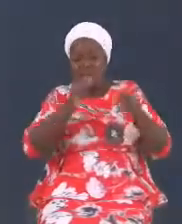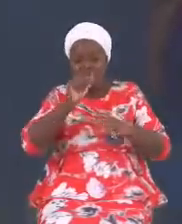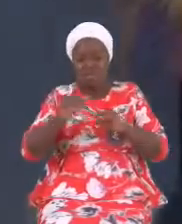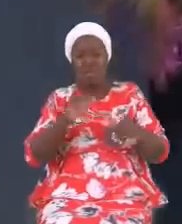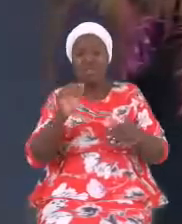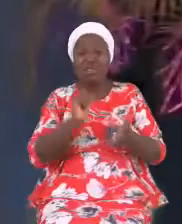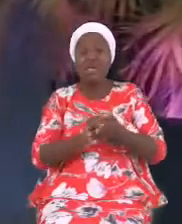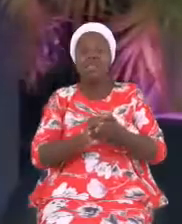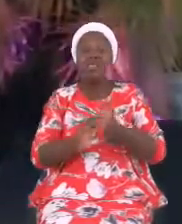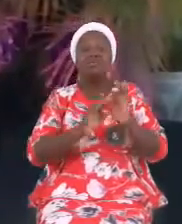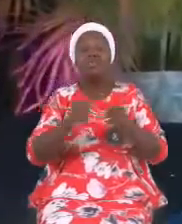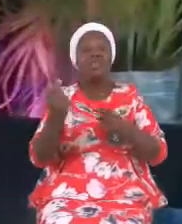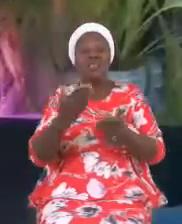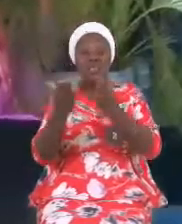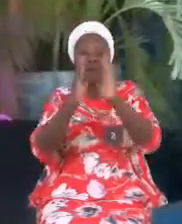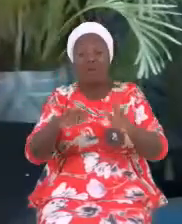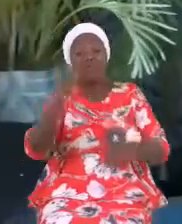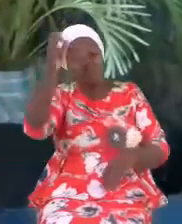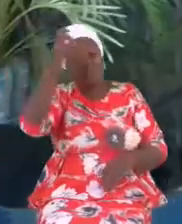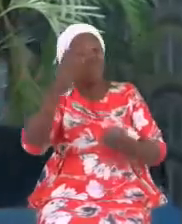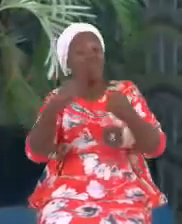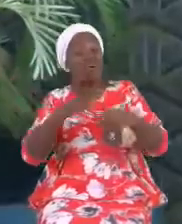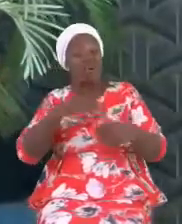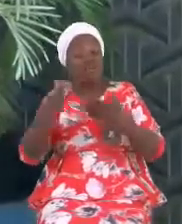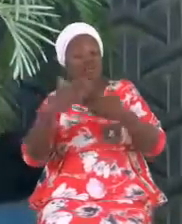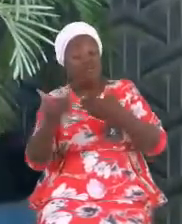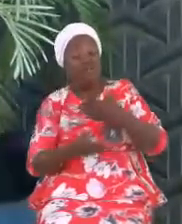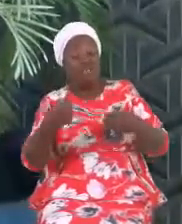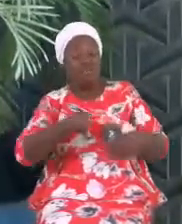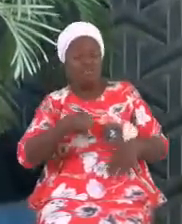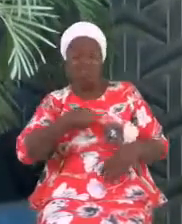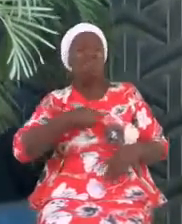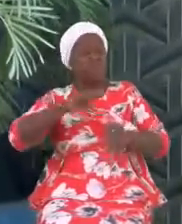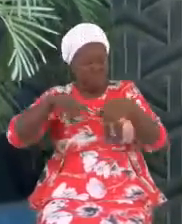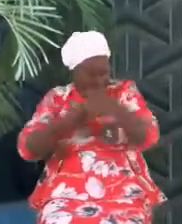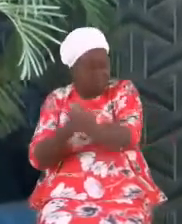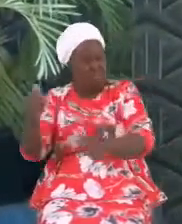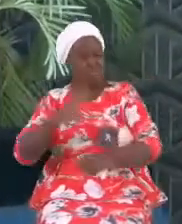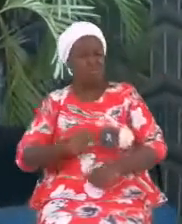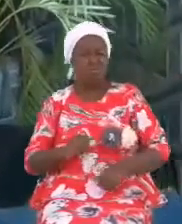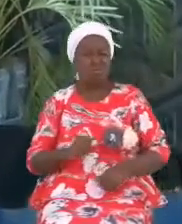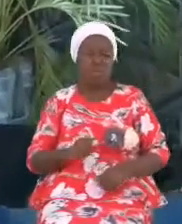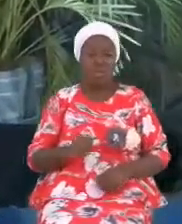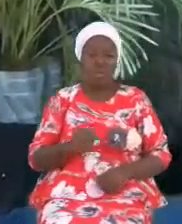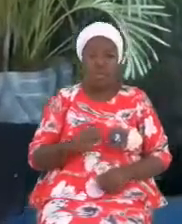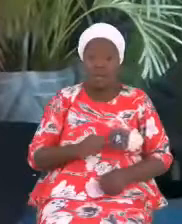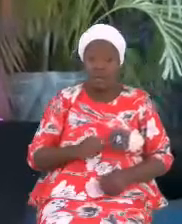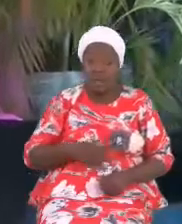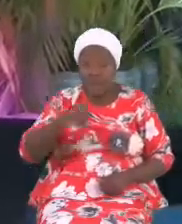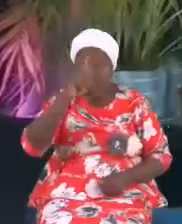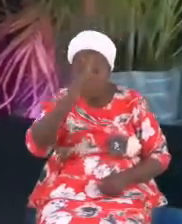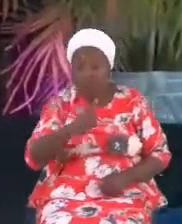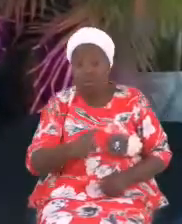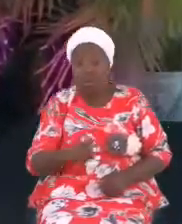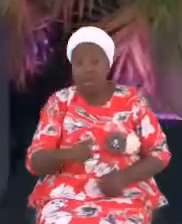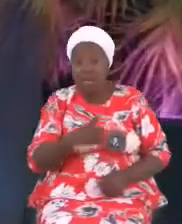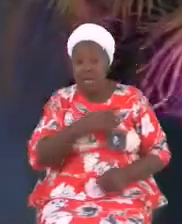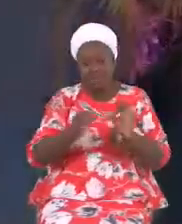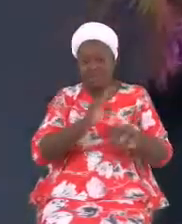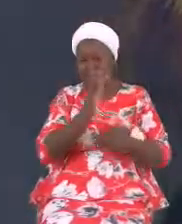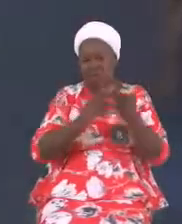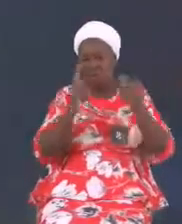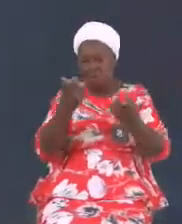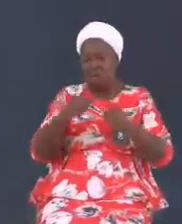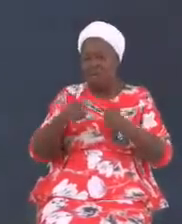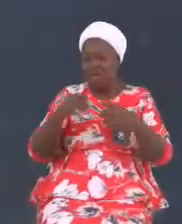servant of Satan comes and invites me, I'll go broad-minded. And if somebody comes and invites me